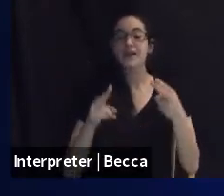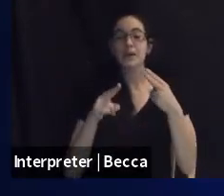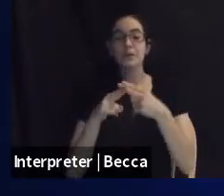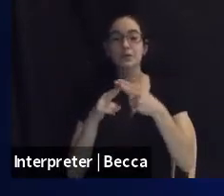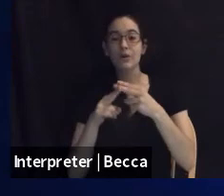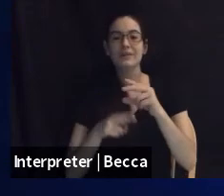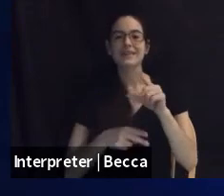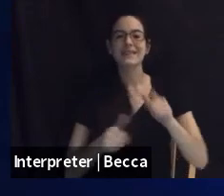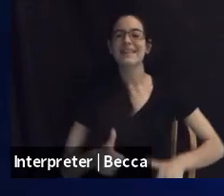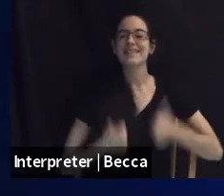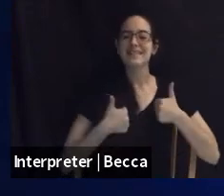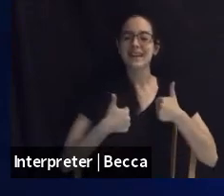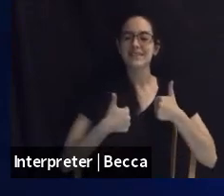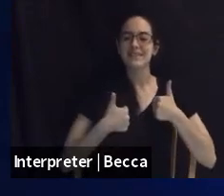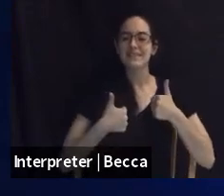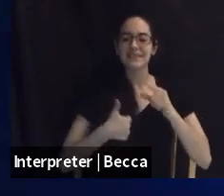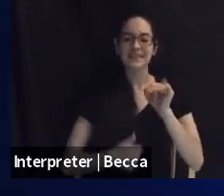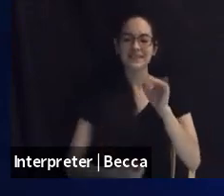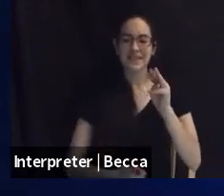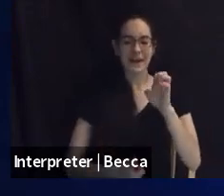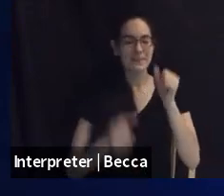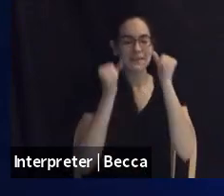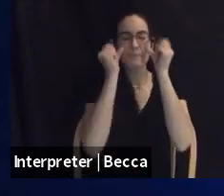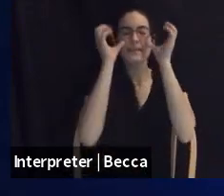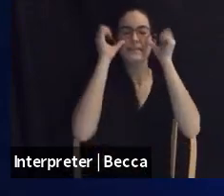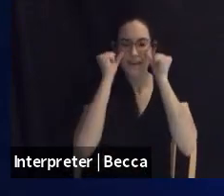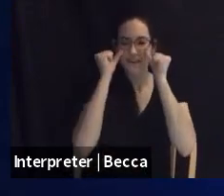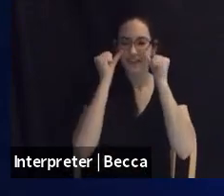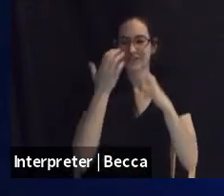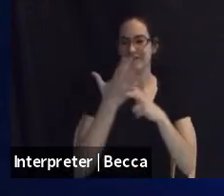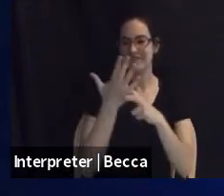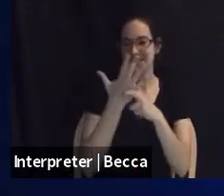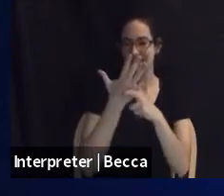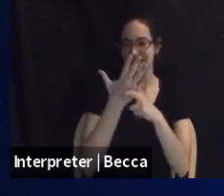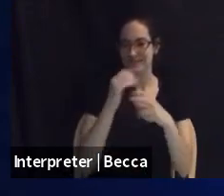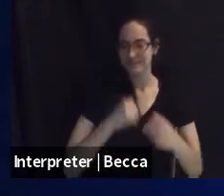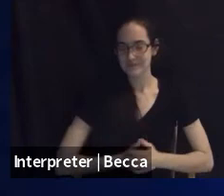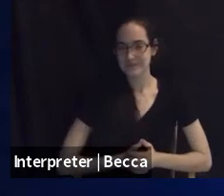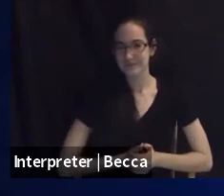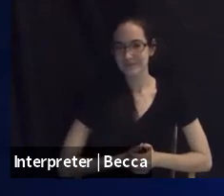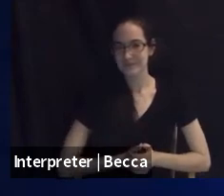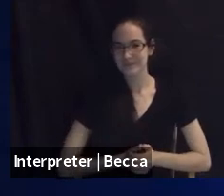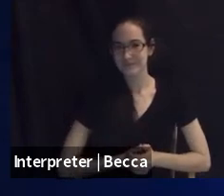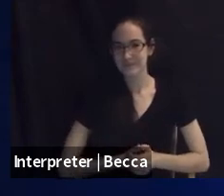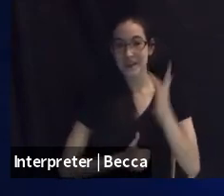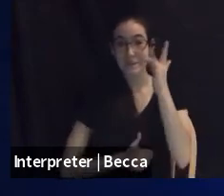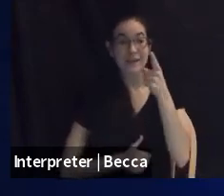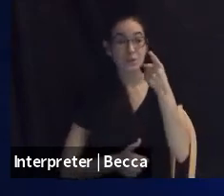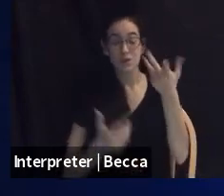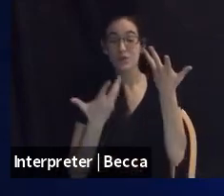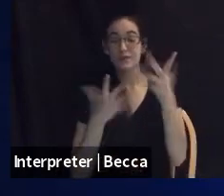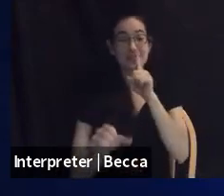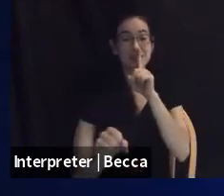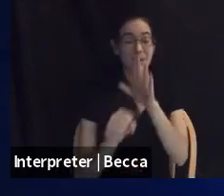Lifetime Spectacular Ticket. And I love the name of that ticket. Because when you commit